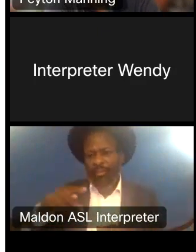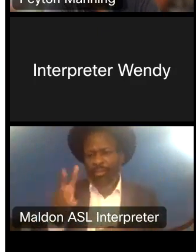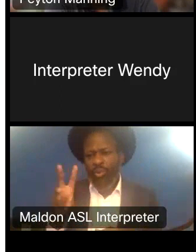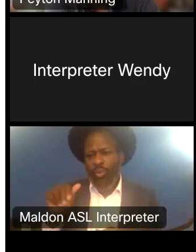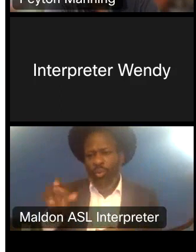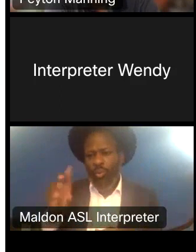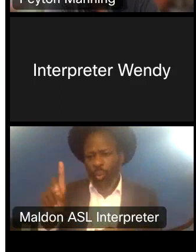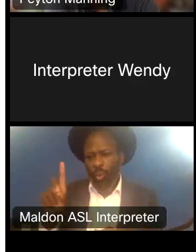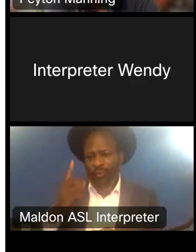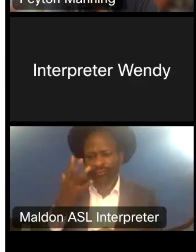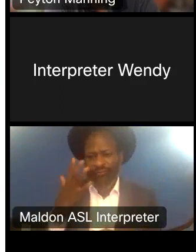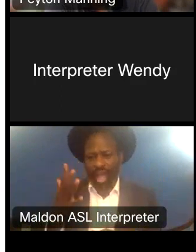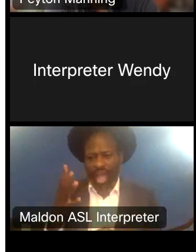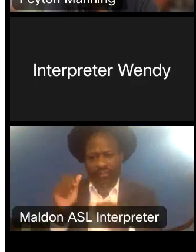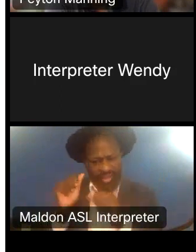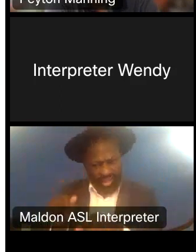at establishing that?